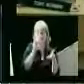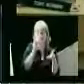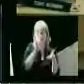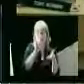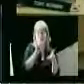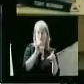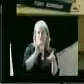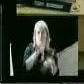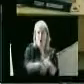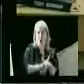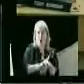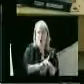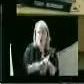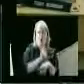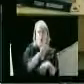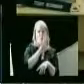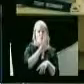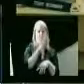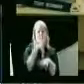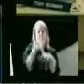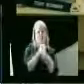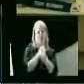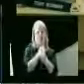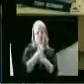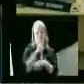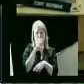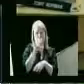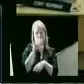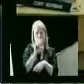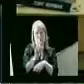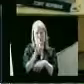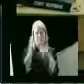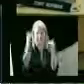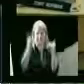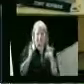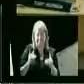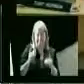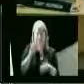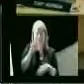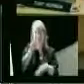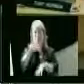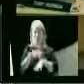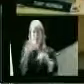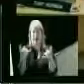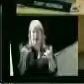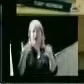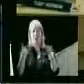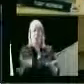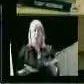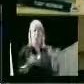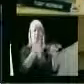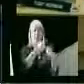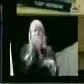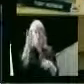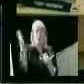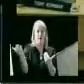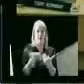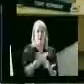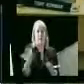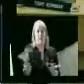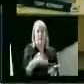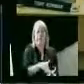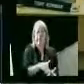and so his composite score drops down enough, so his principal can now recommend him for termination again.